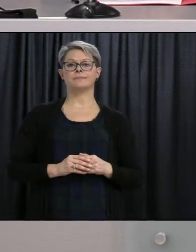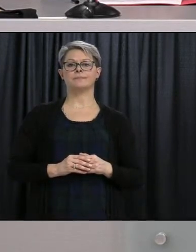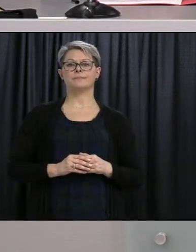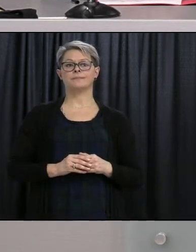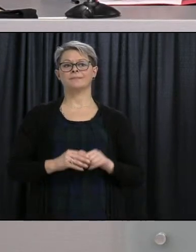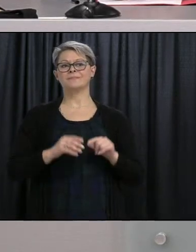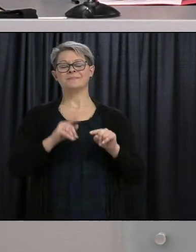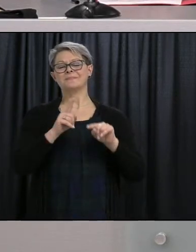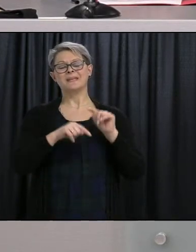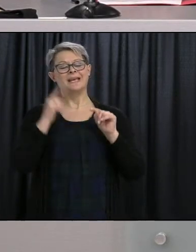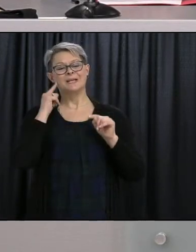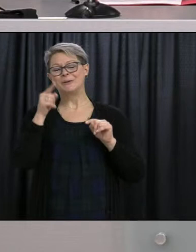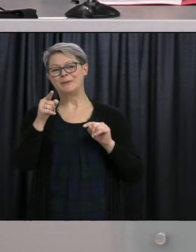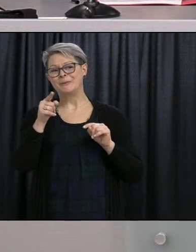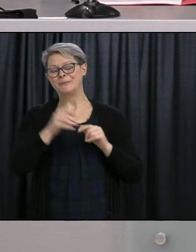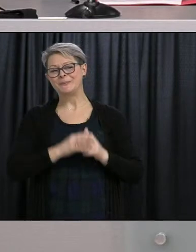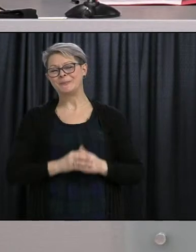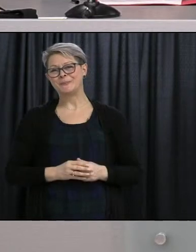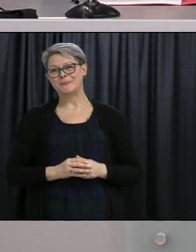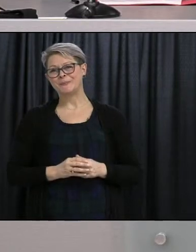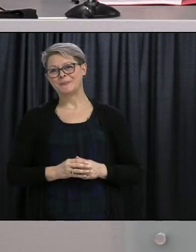Ross, we can't seem to hear you.